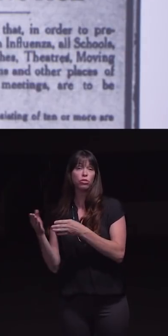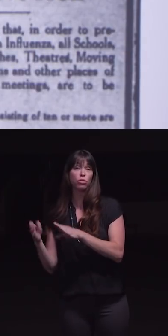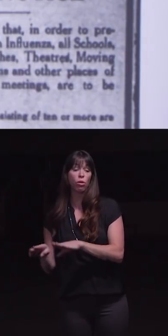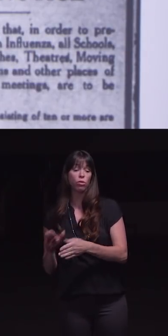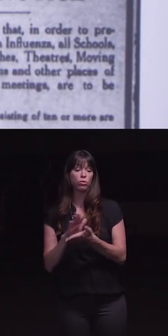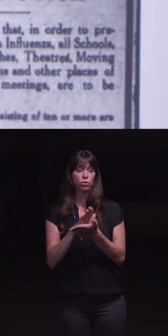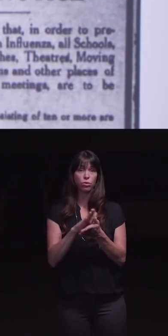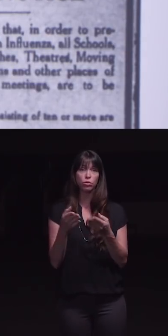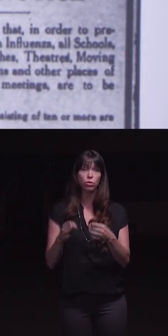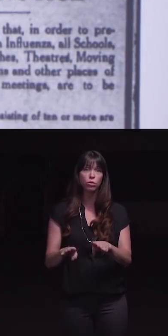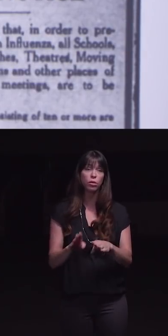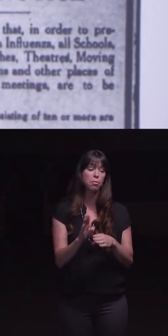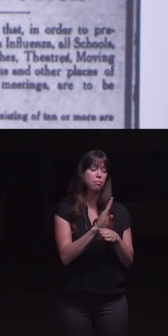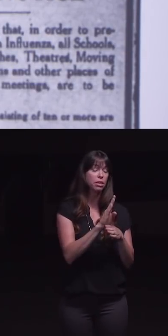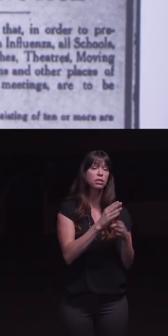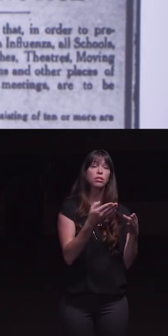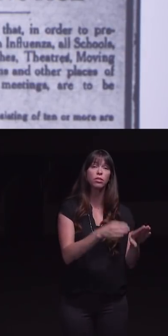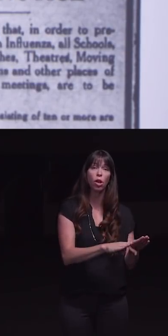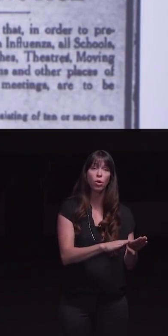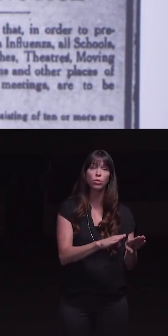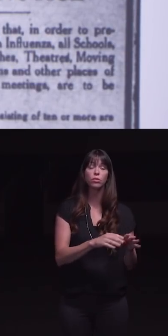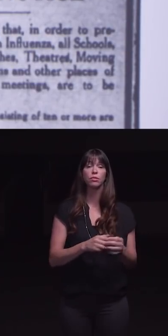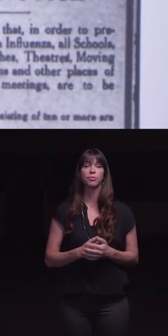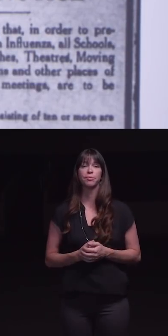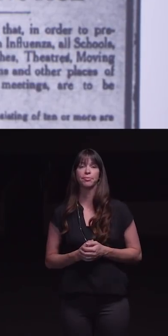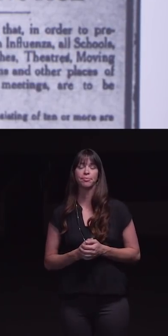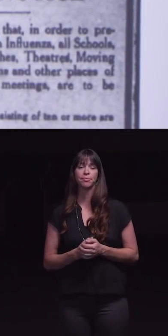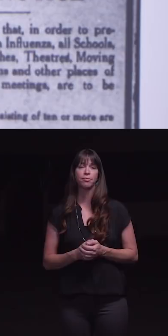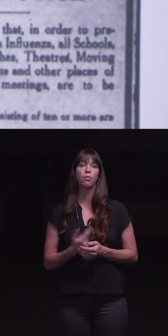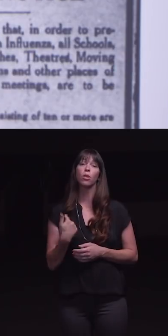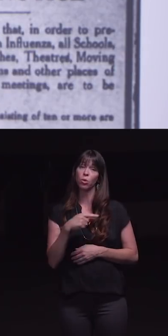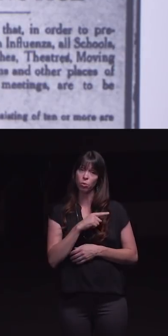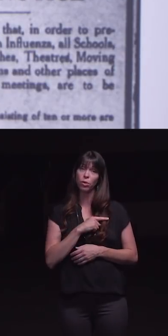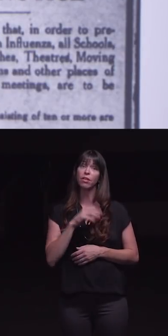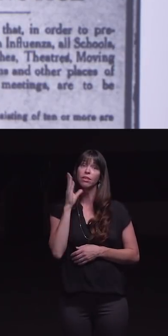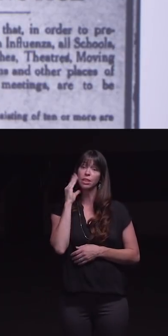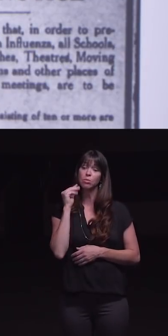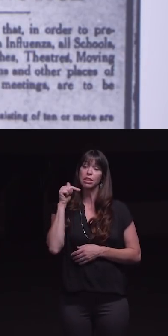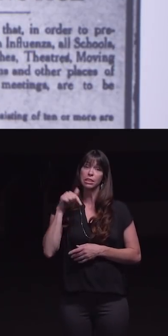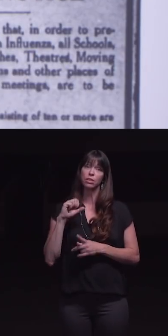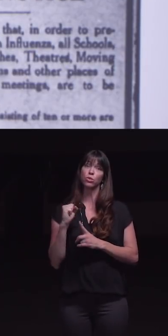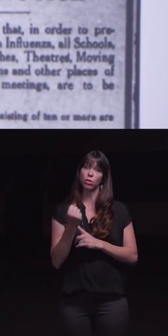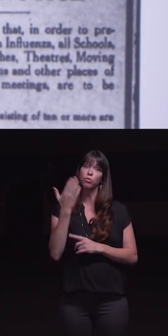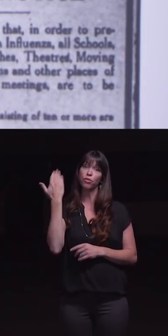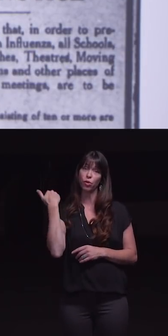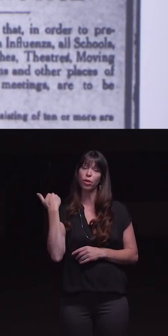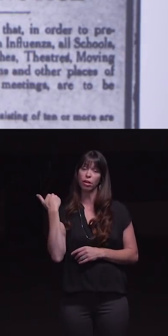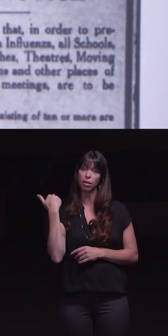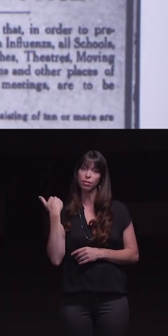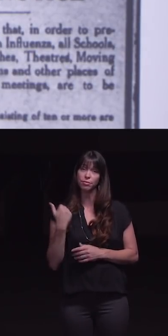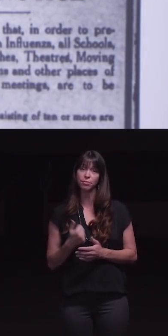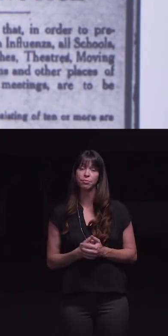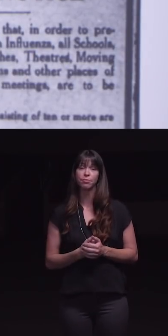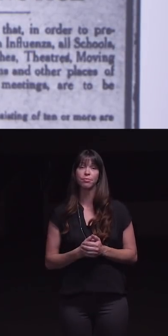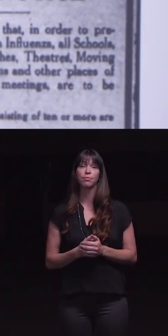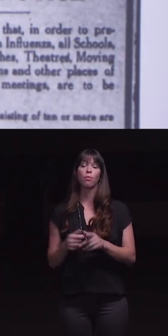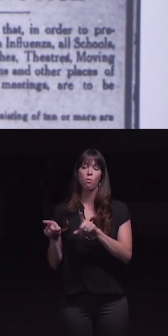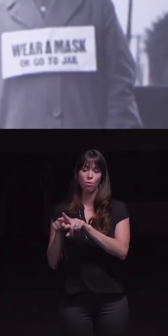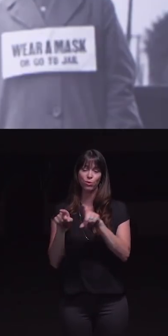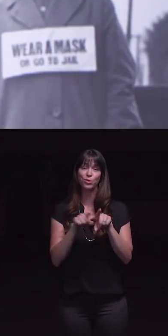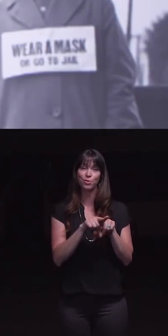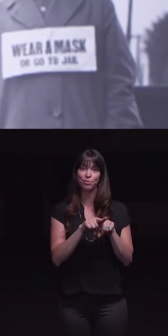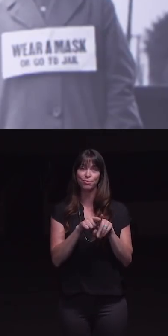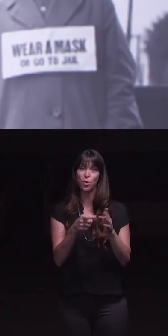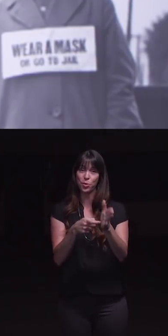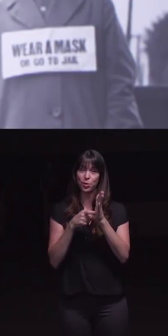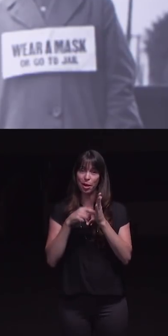churches and schools and businesses and entertainments. We have been here before, including the